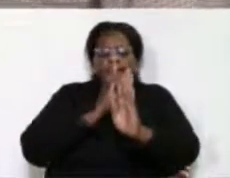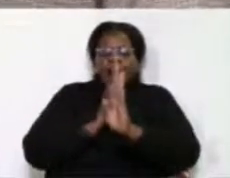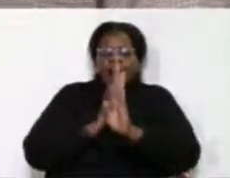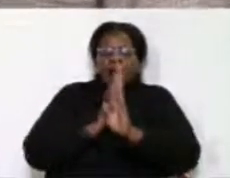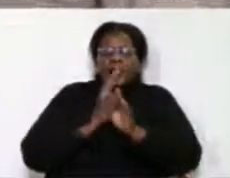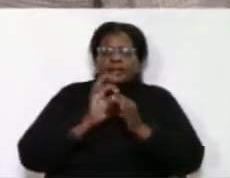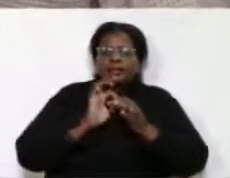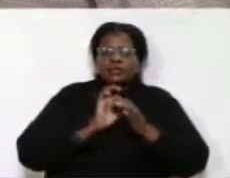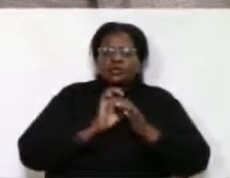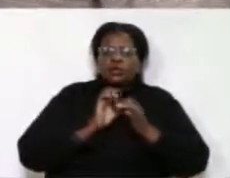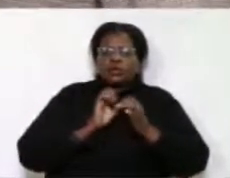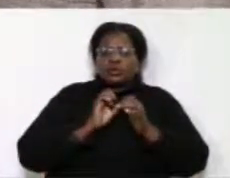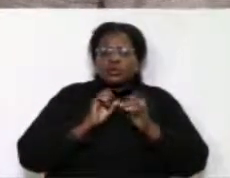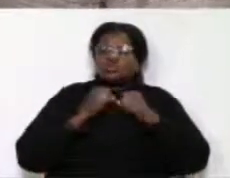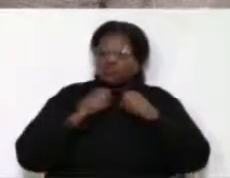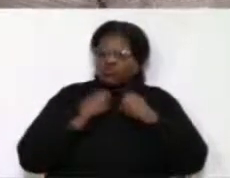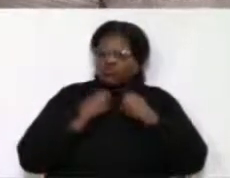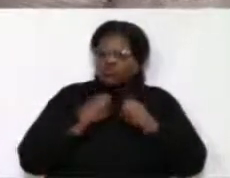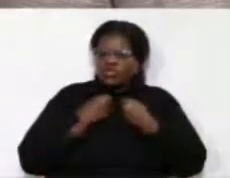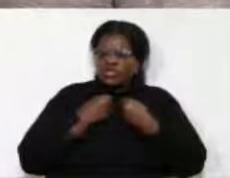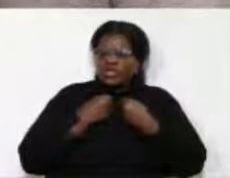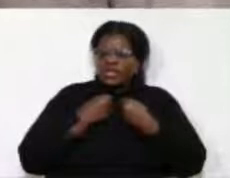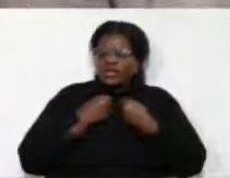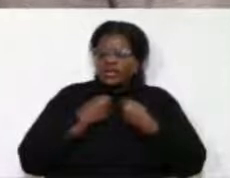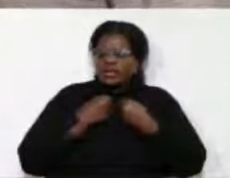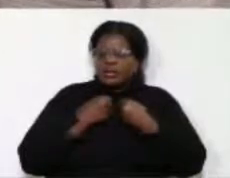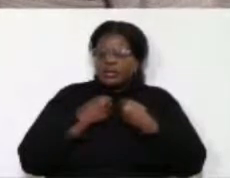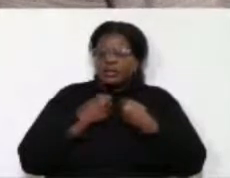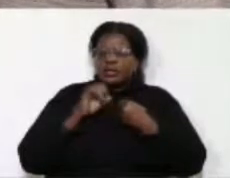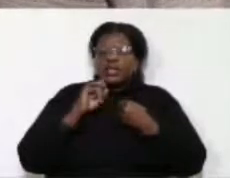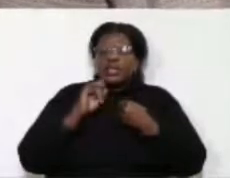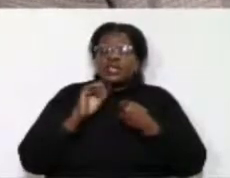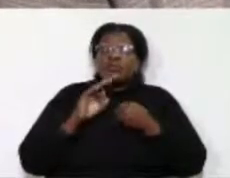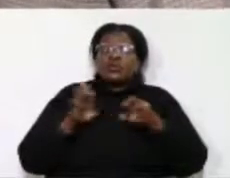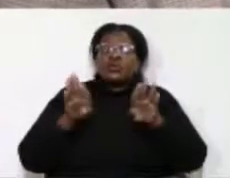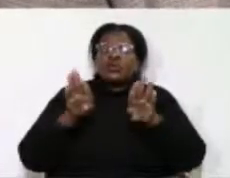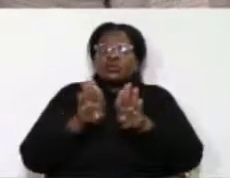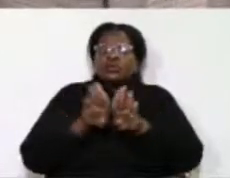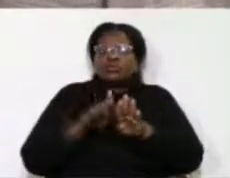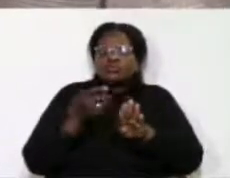you were baking bread, the cost of the revenue is the flour and the